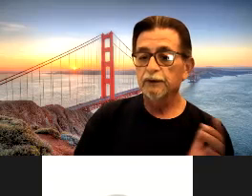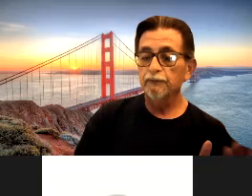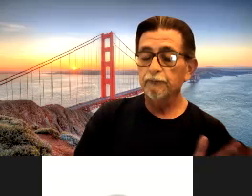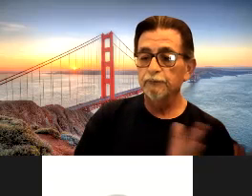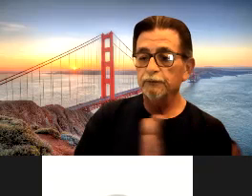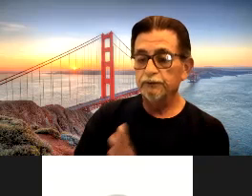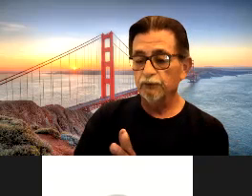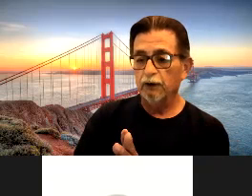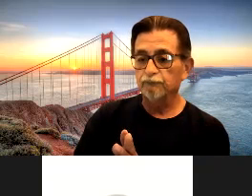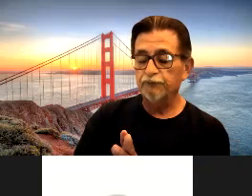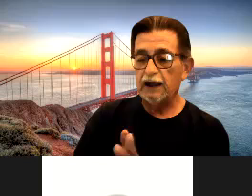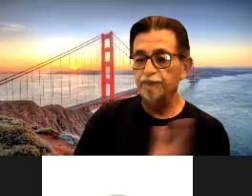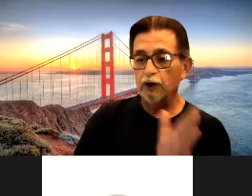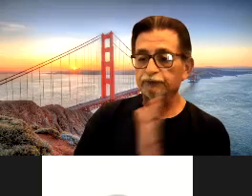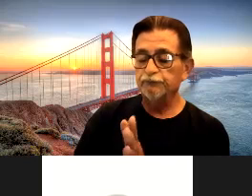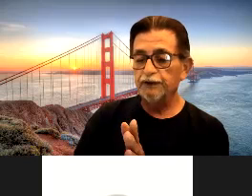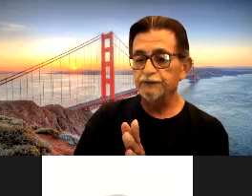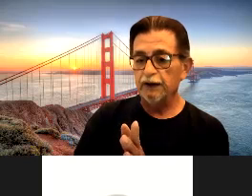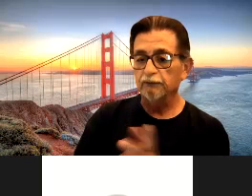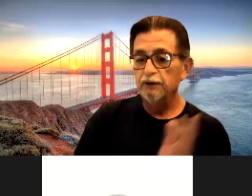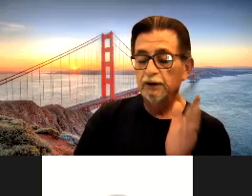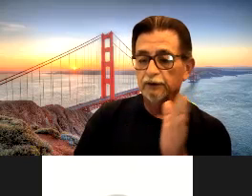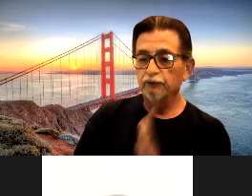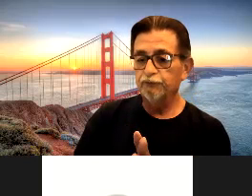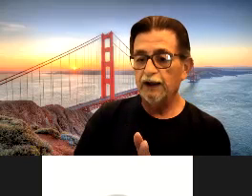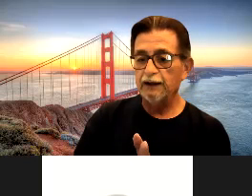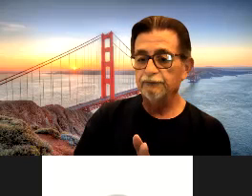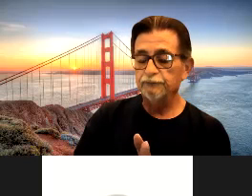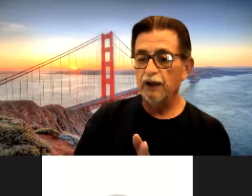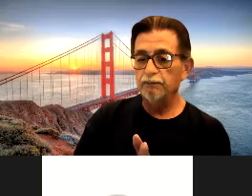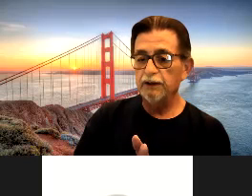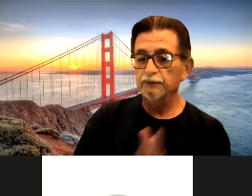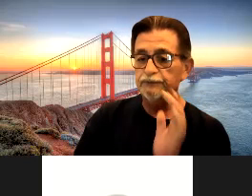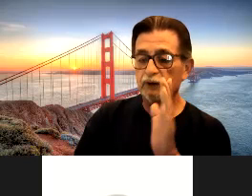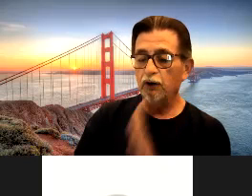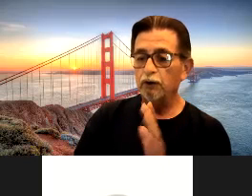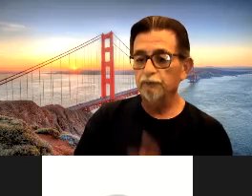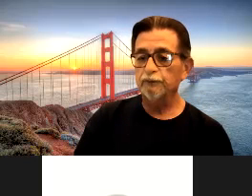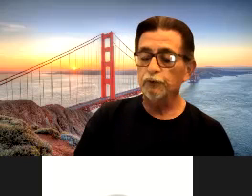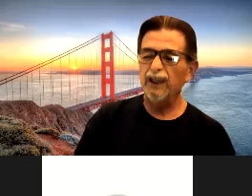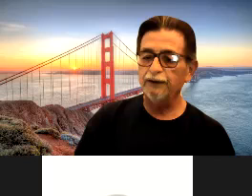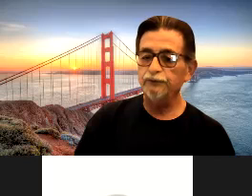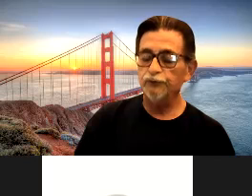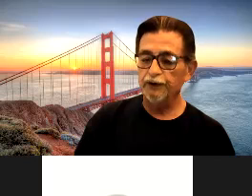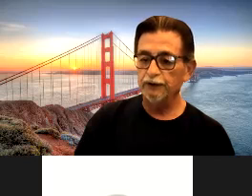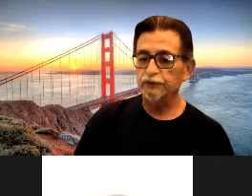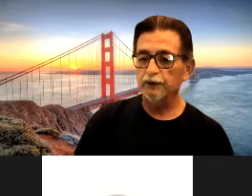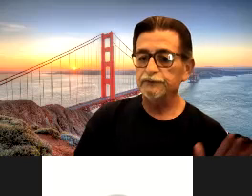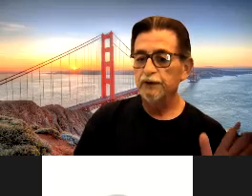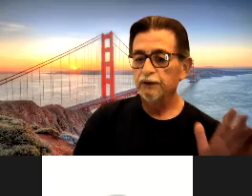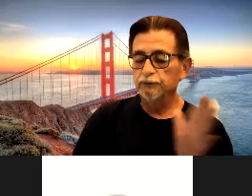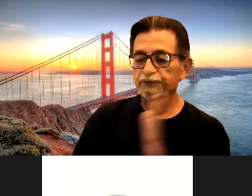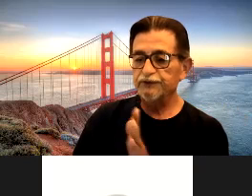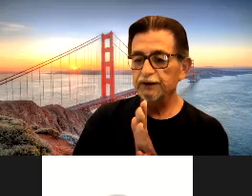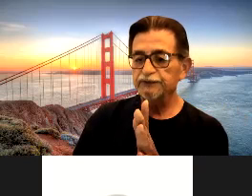nonmetals, so on 5, you're off the fence now. Group 5, nonmetals, all of them will gain 3